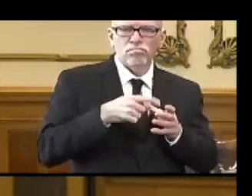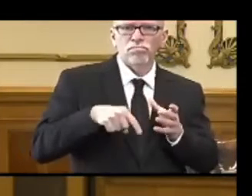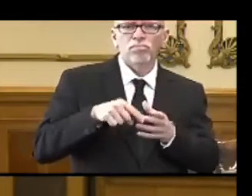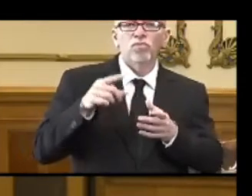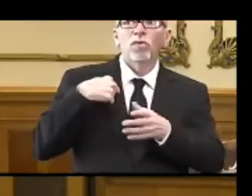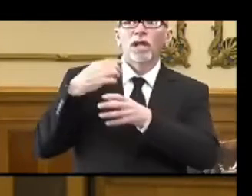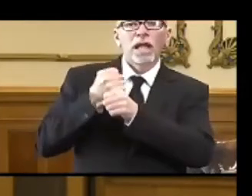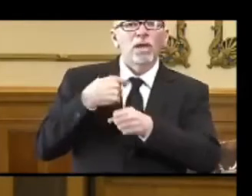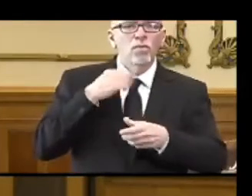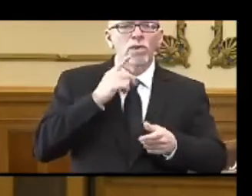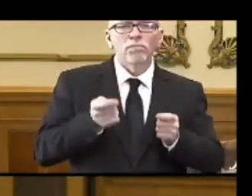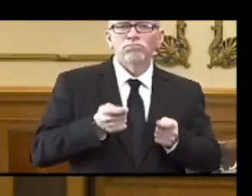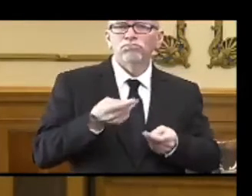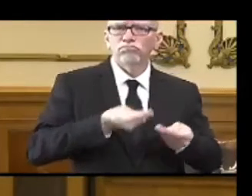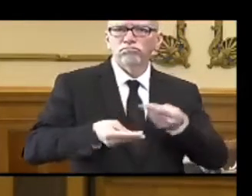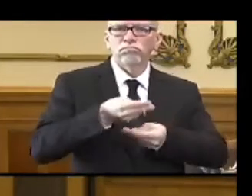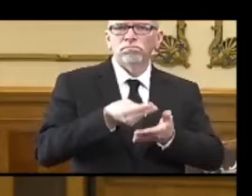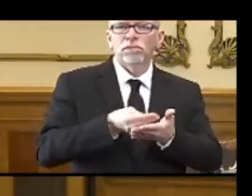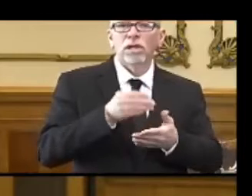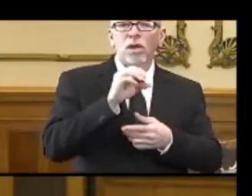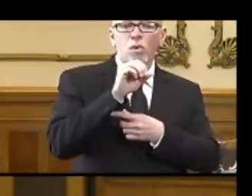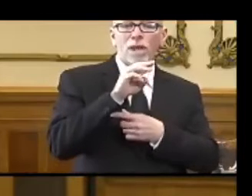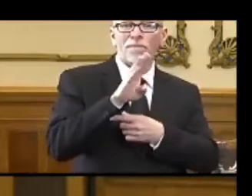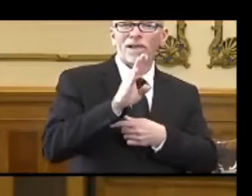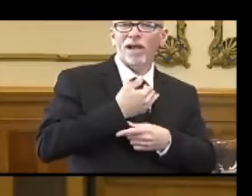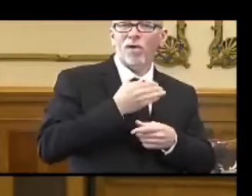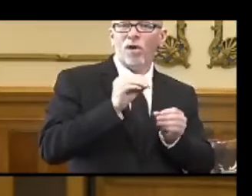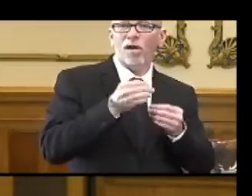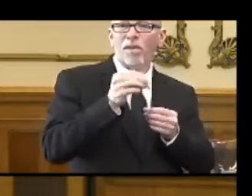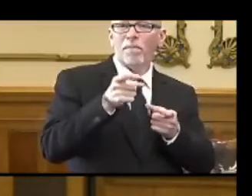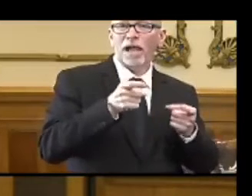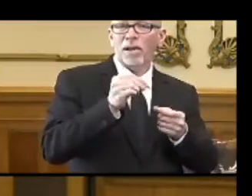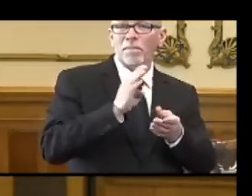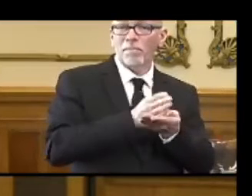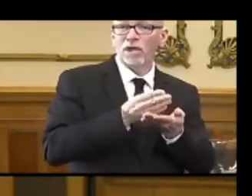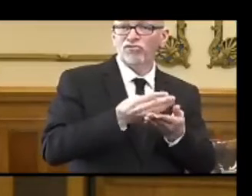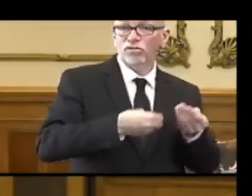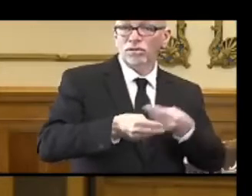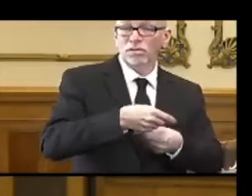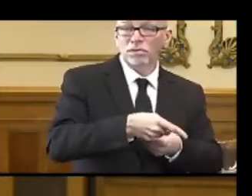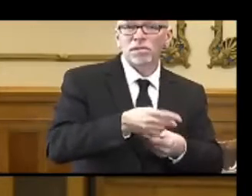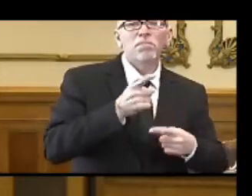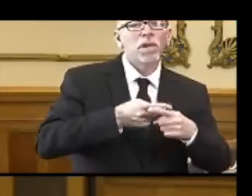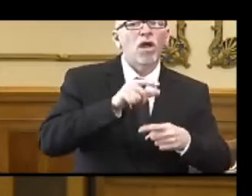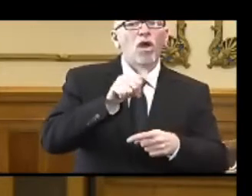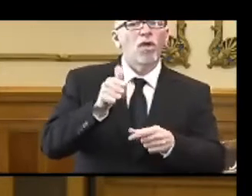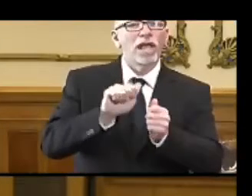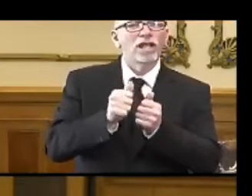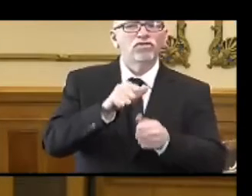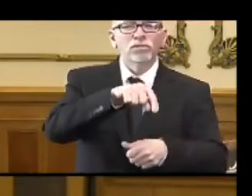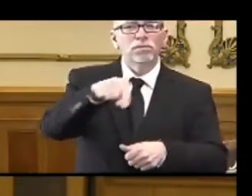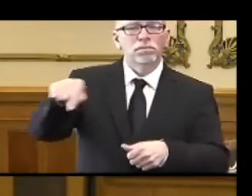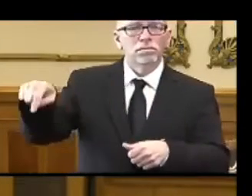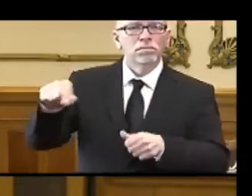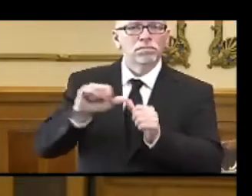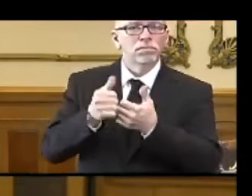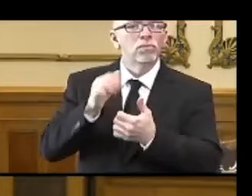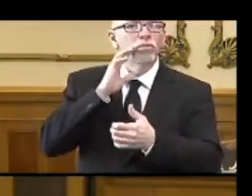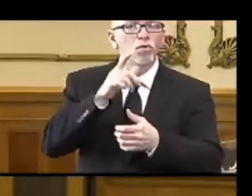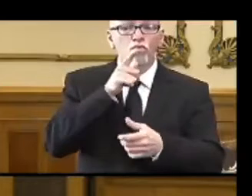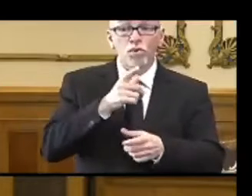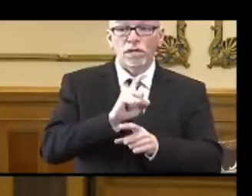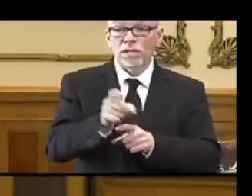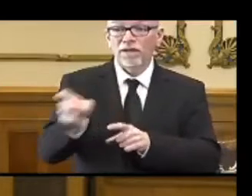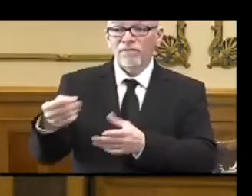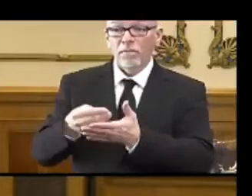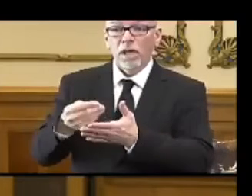funds, not only within the Office of Management and Budget, but working with the recipient agencies that will be receiving these